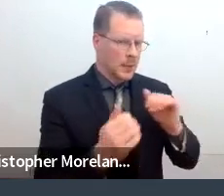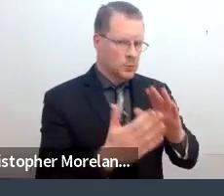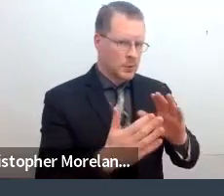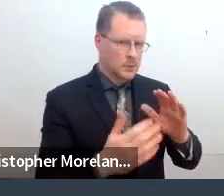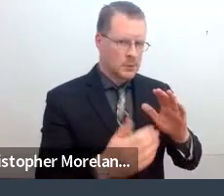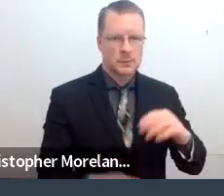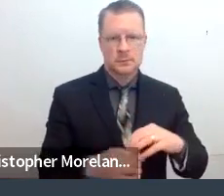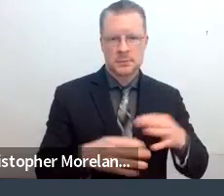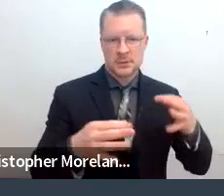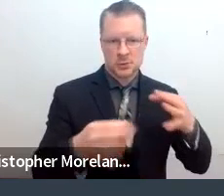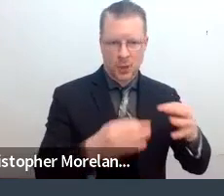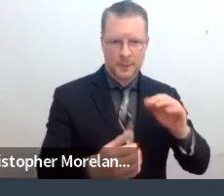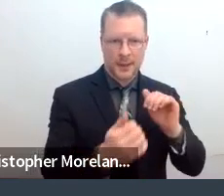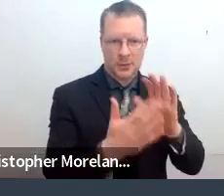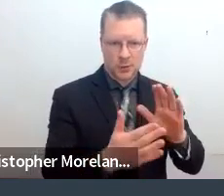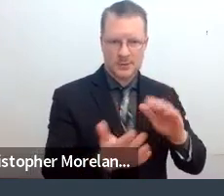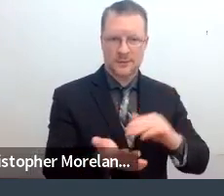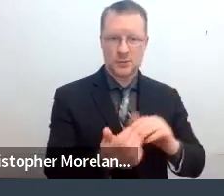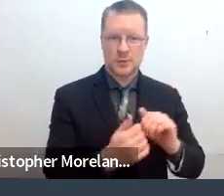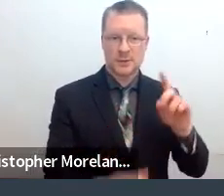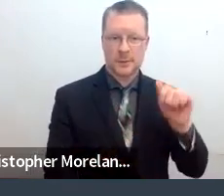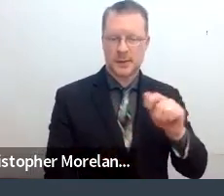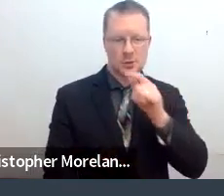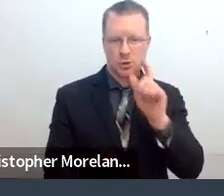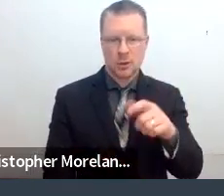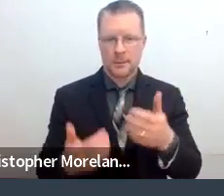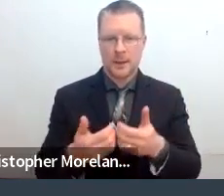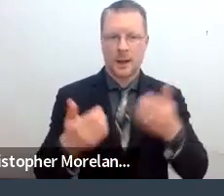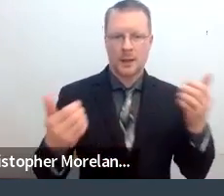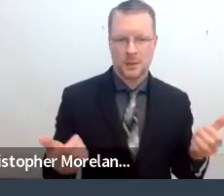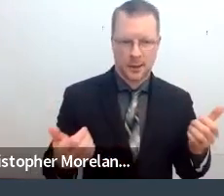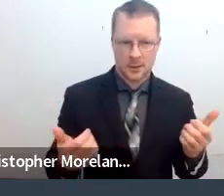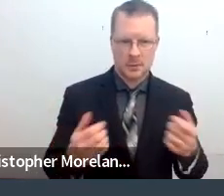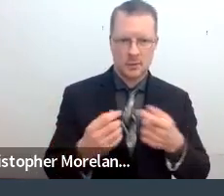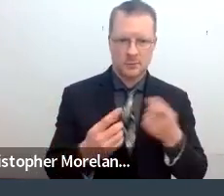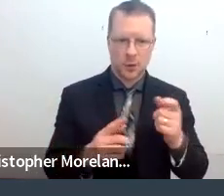and evaluate their experiences afterwards.